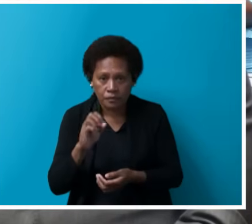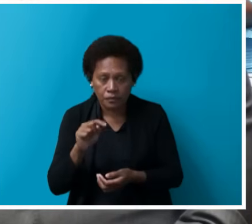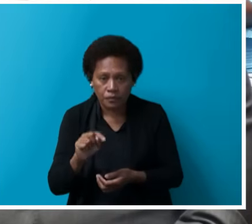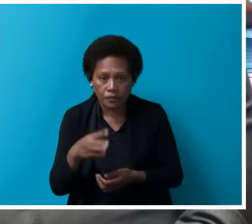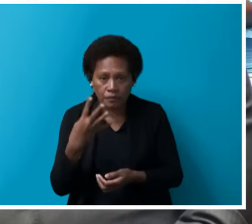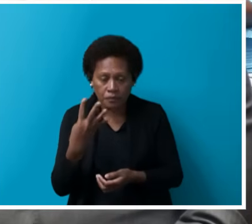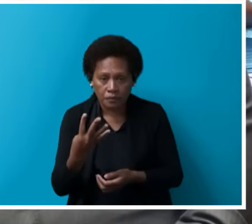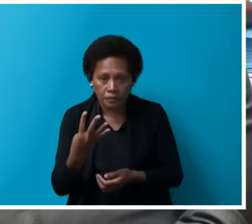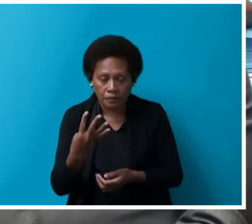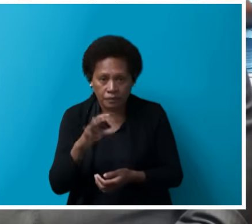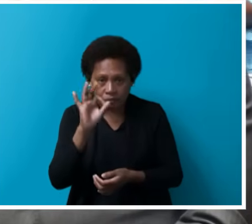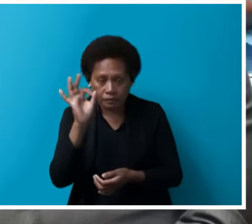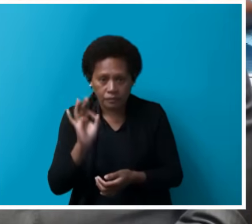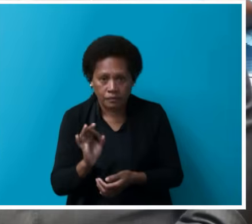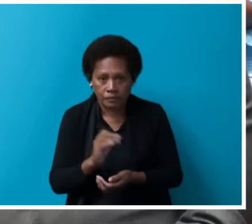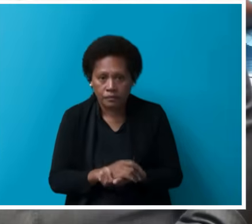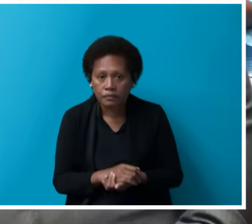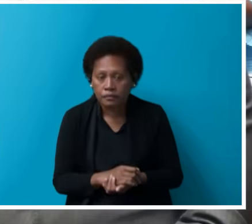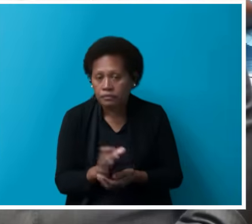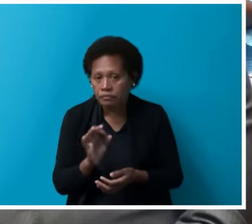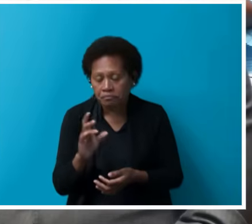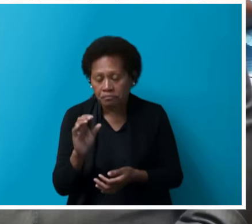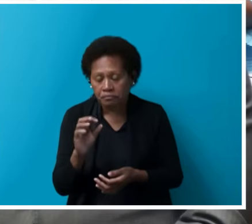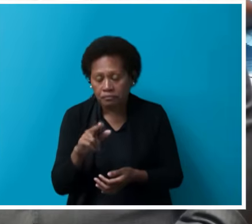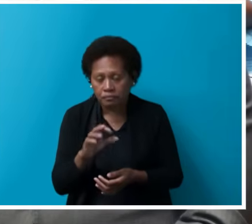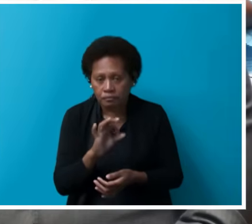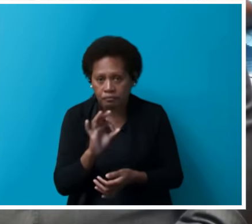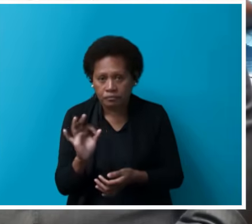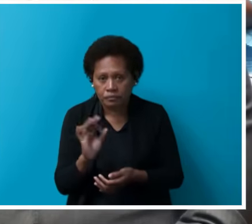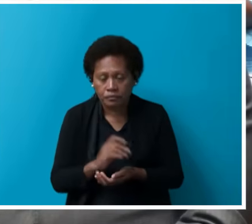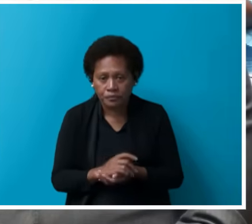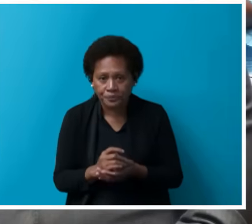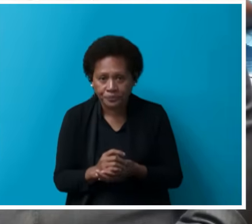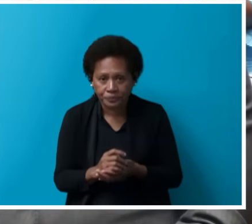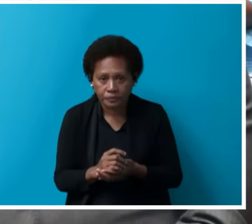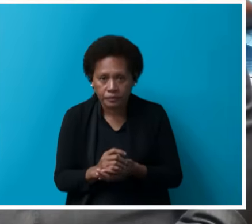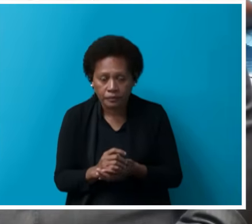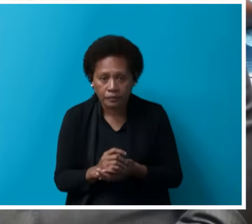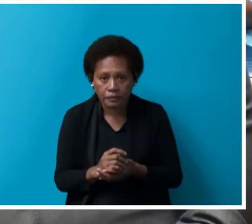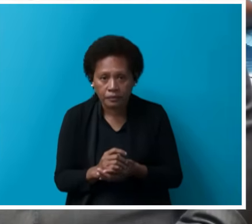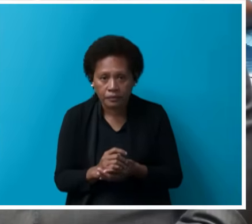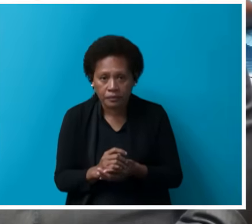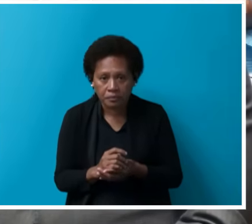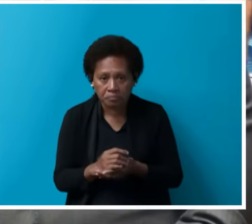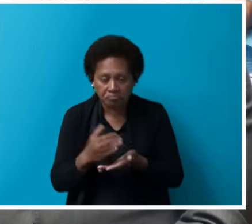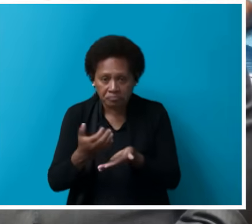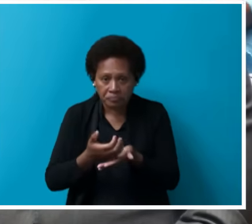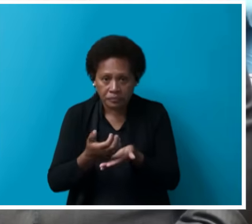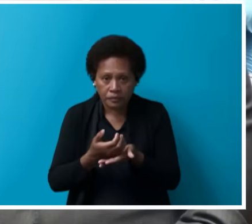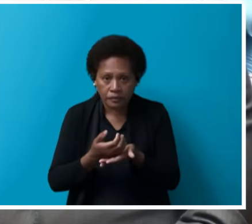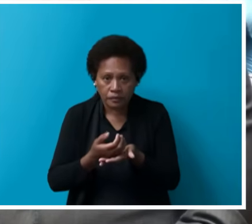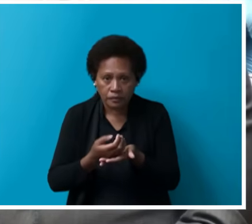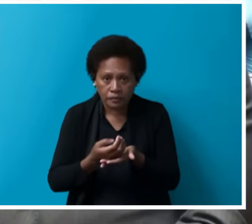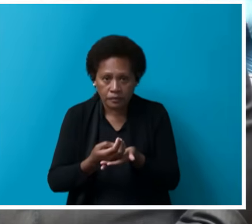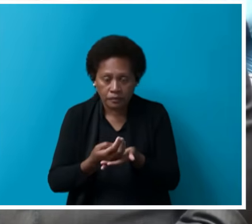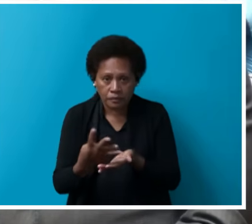Honorable Usumate. For non-tax revenue, we collected 549 million compared